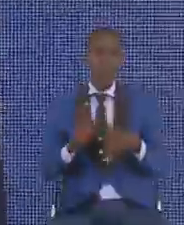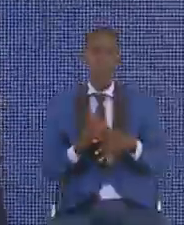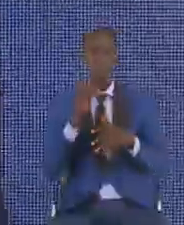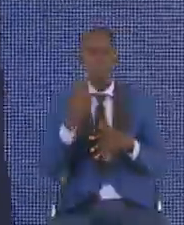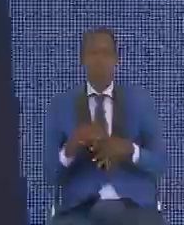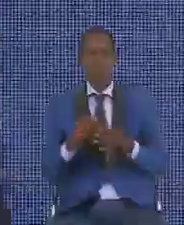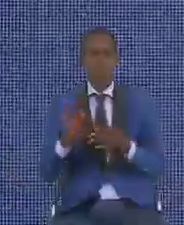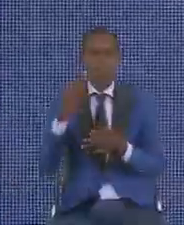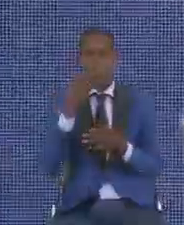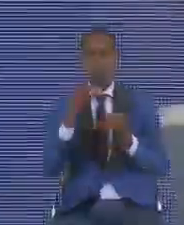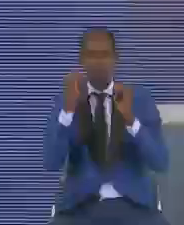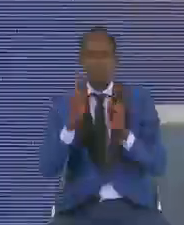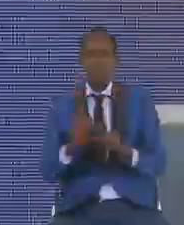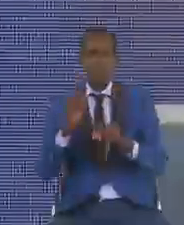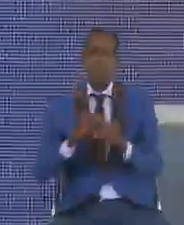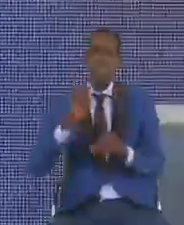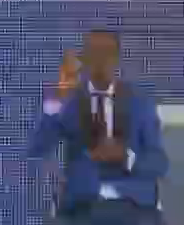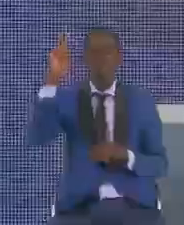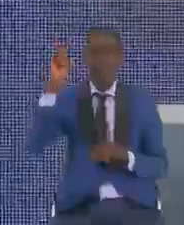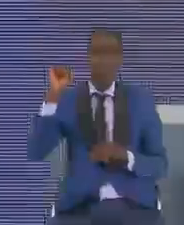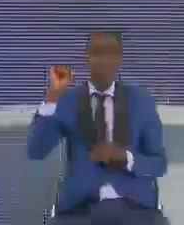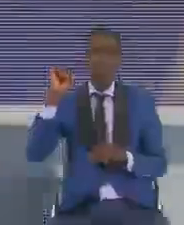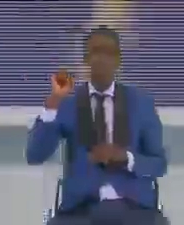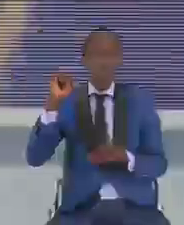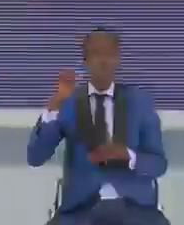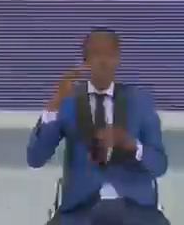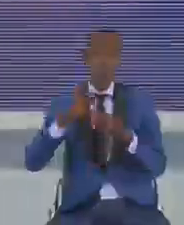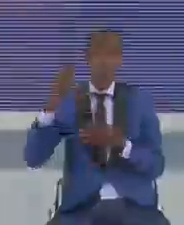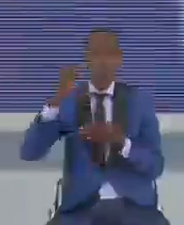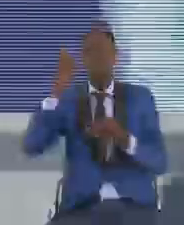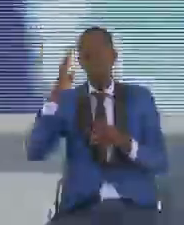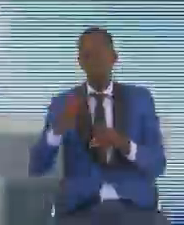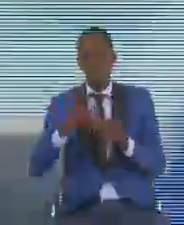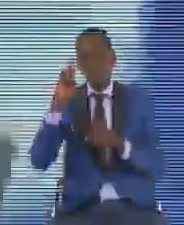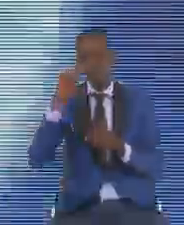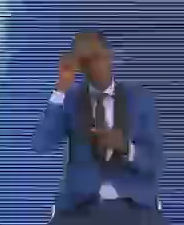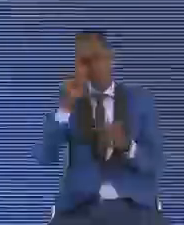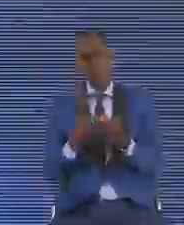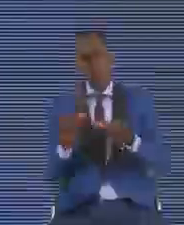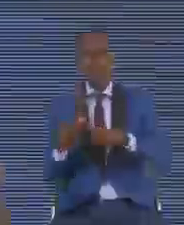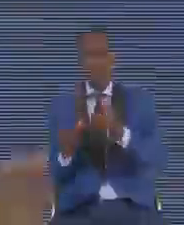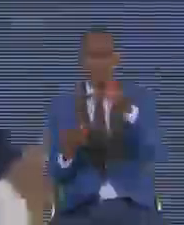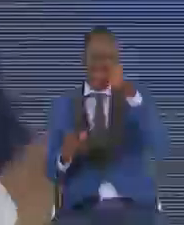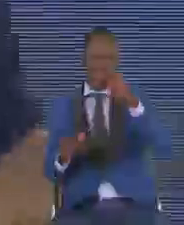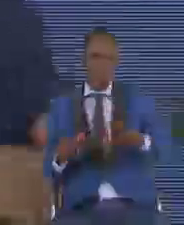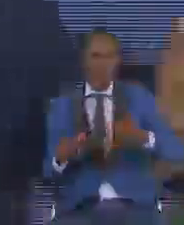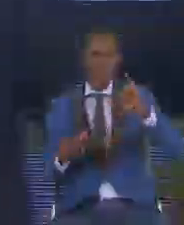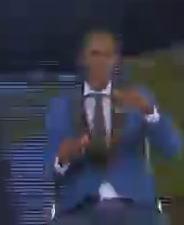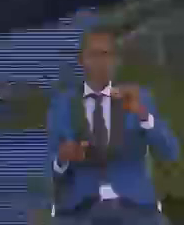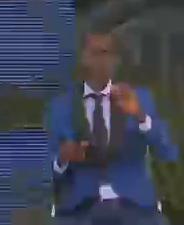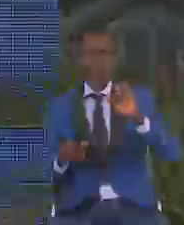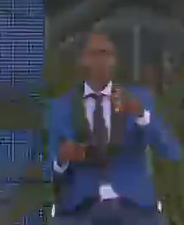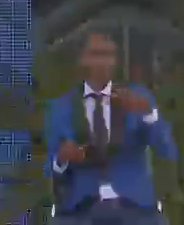him. I remember Joseph. Joseph was the dreamer and the interpreter of dreams.